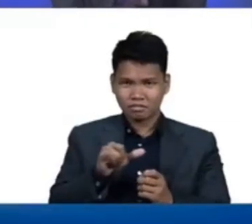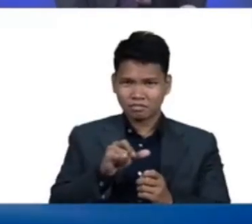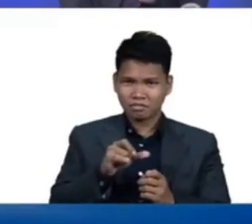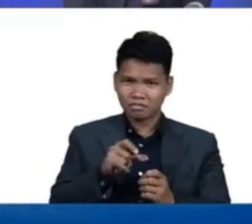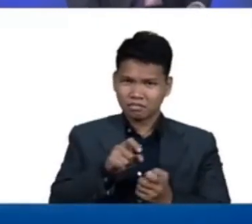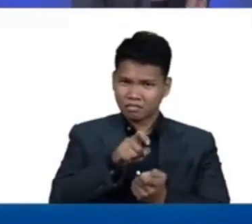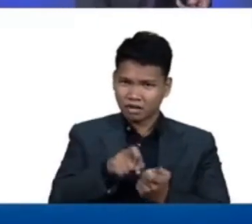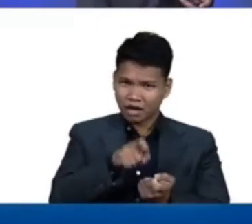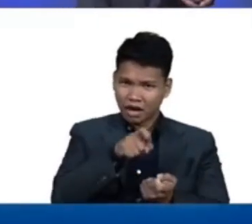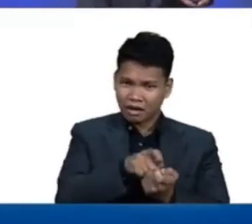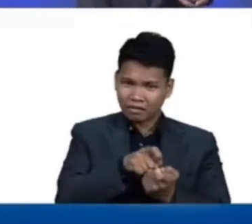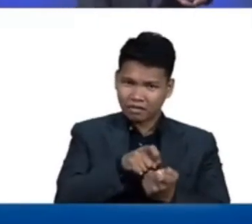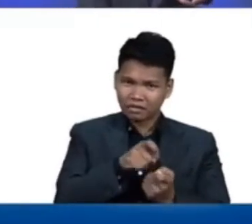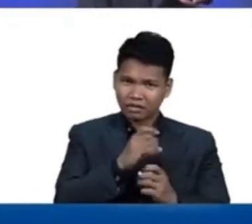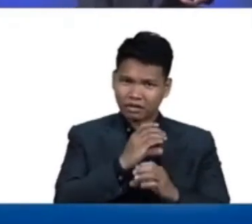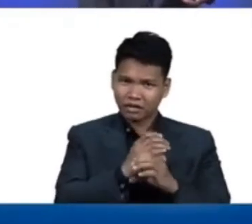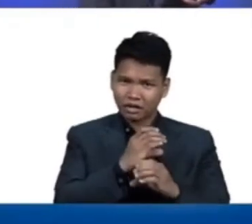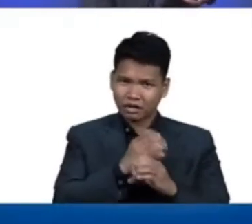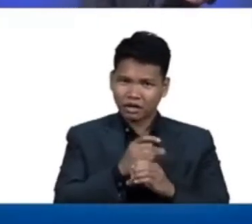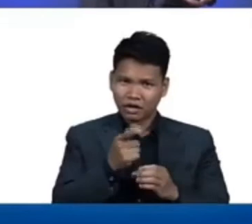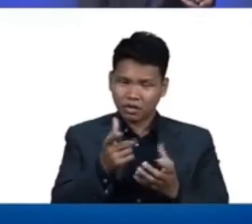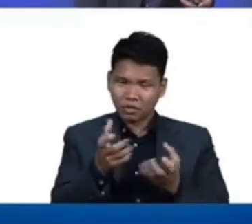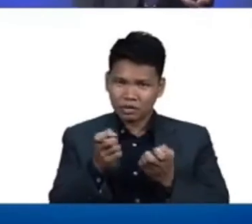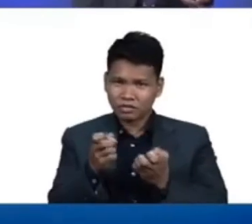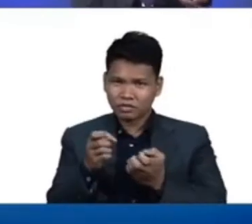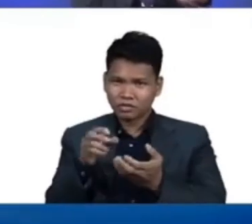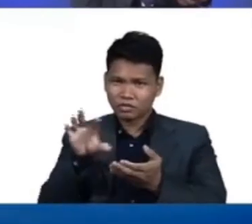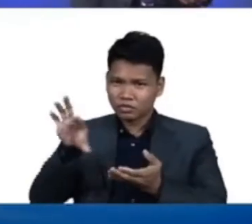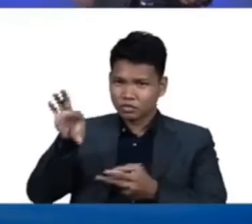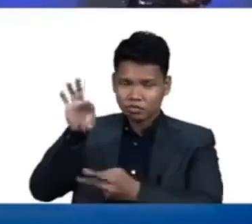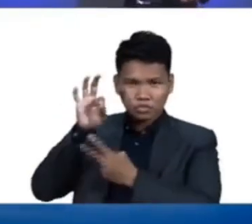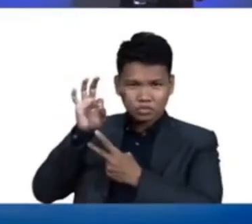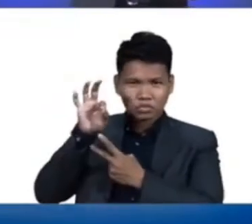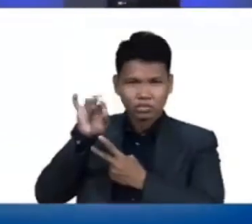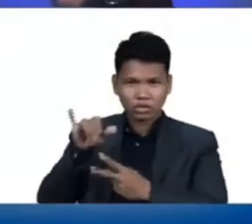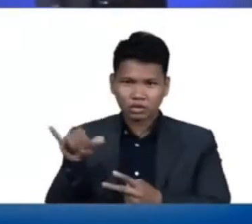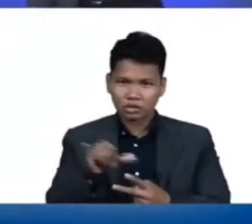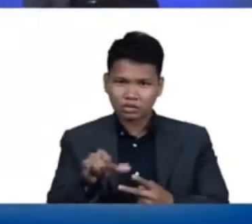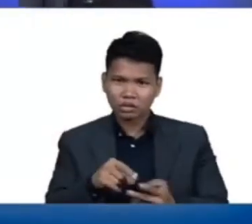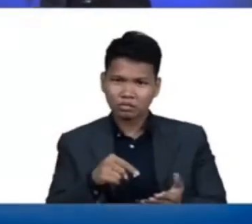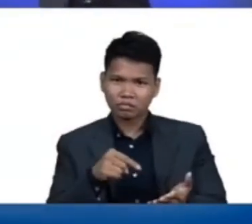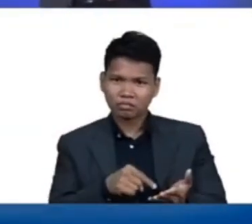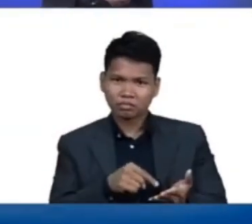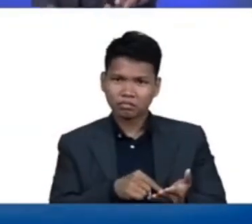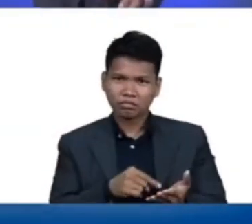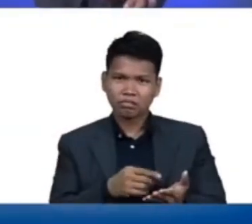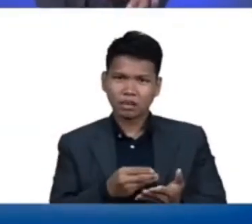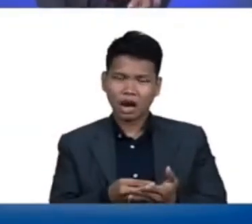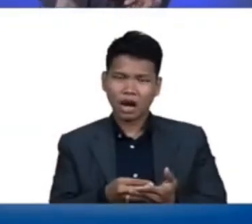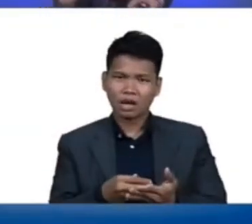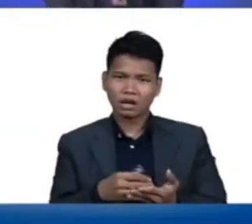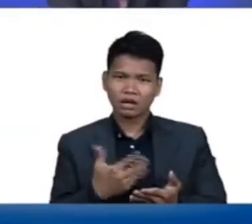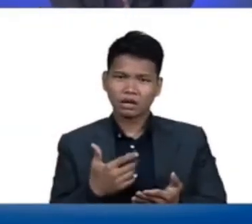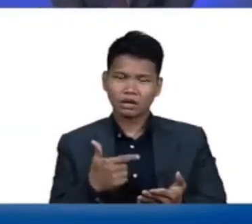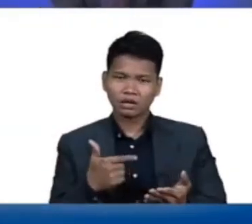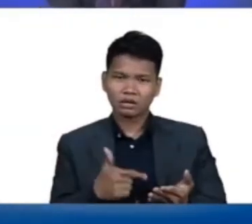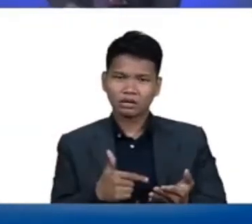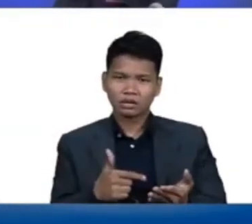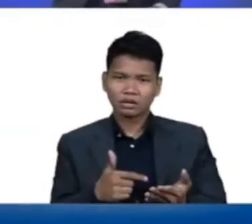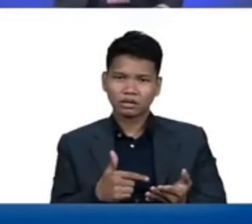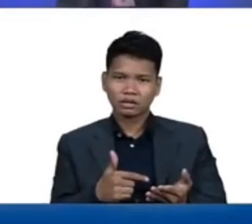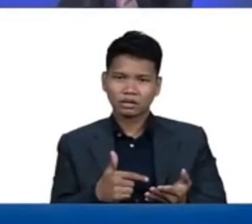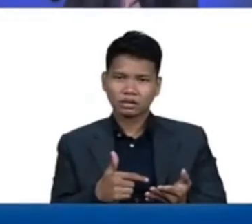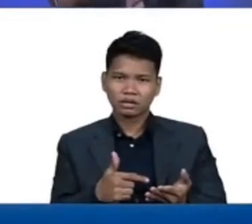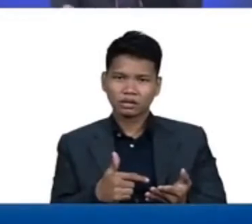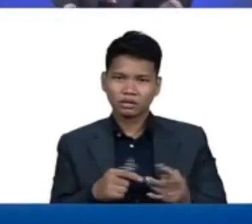together mga kaibigan the word of God is eternal the word of God